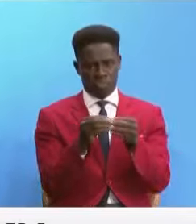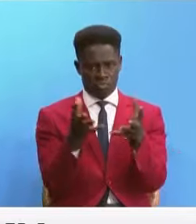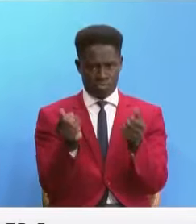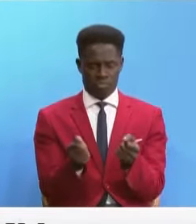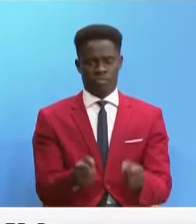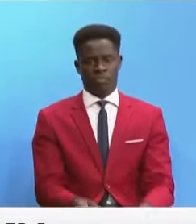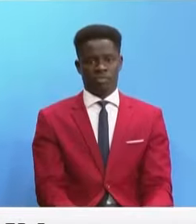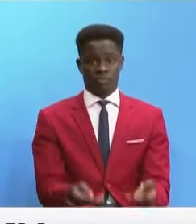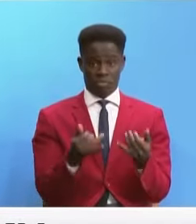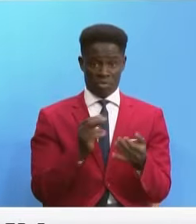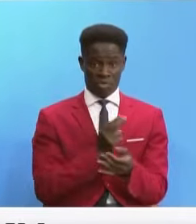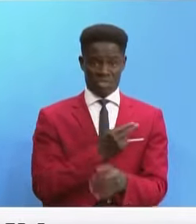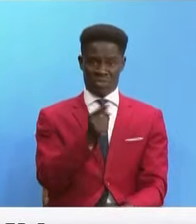a